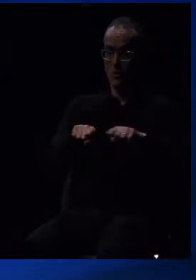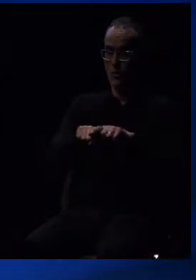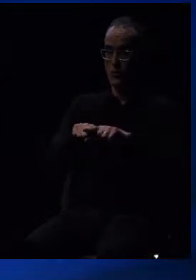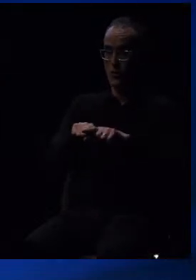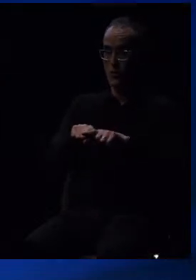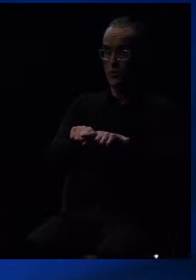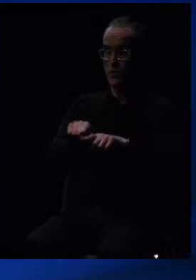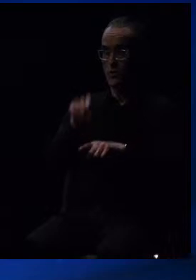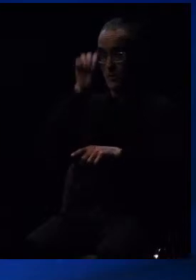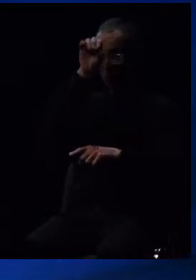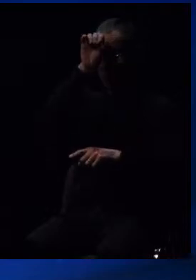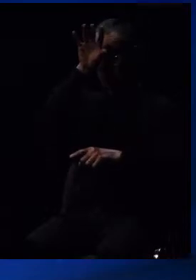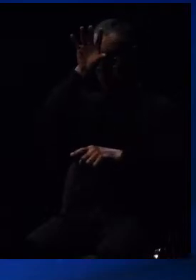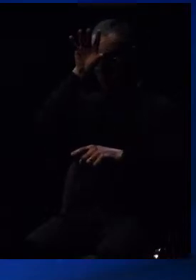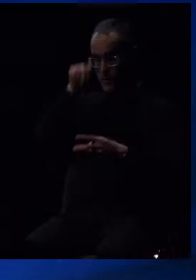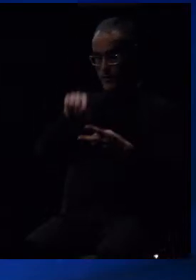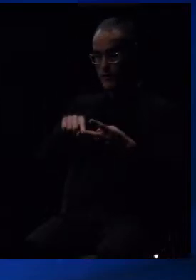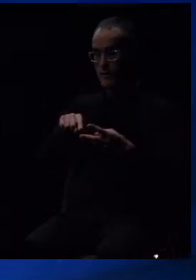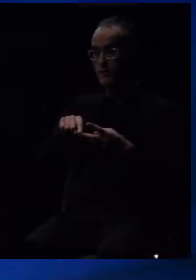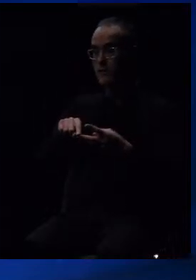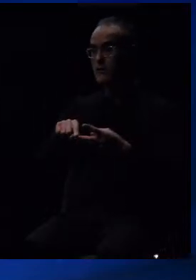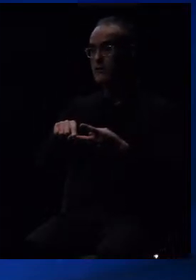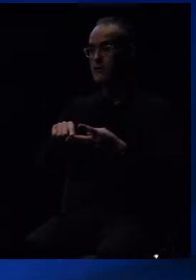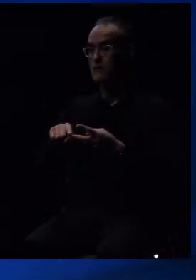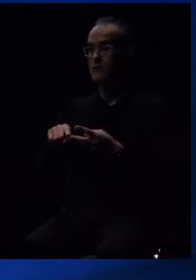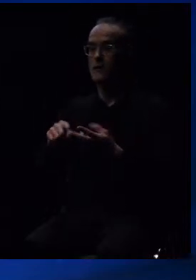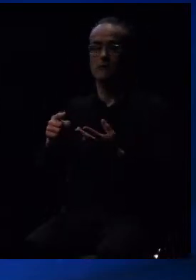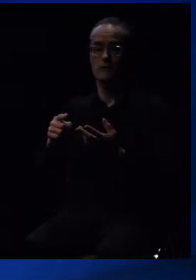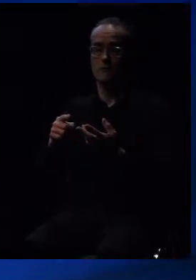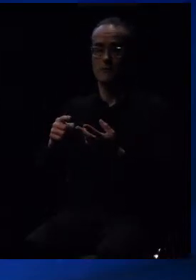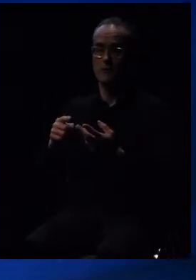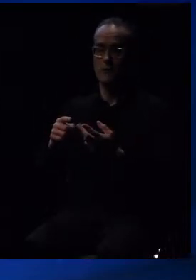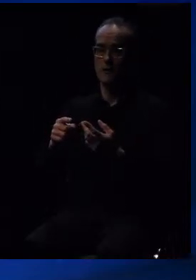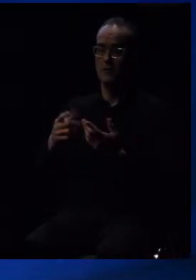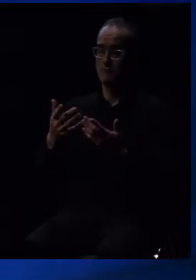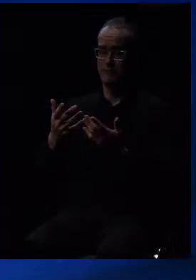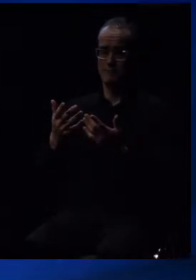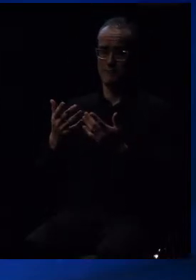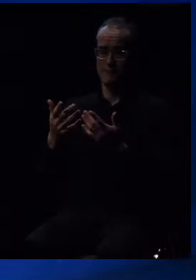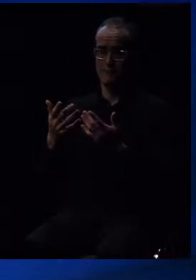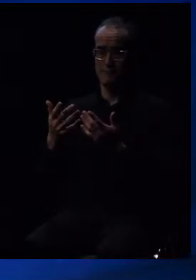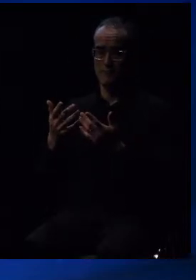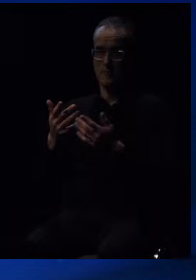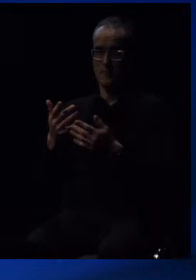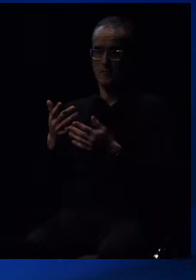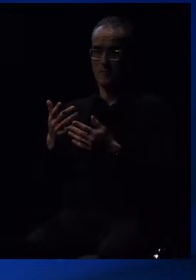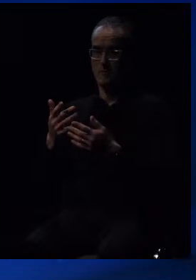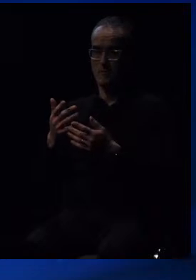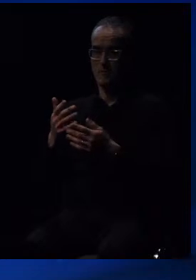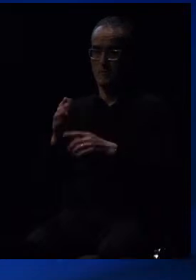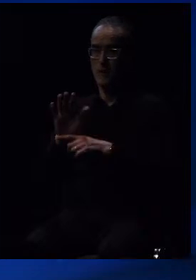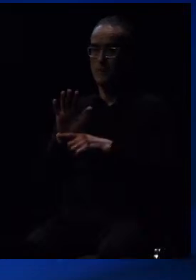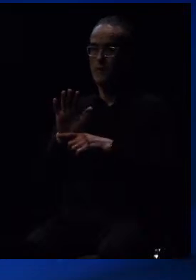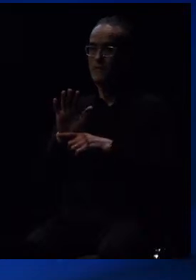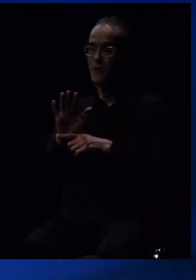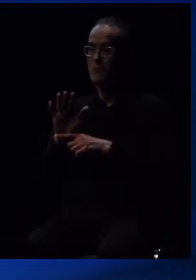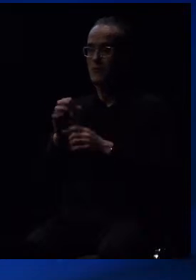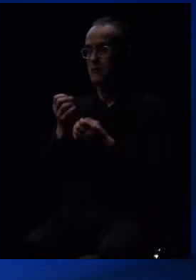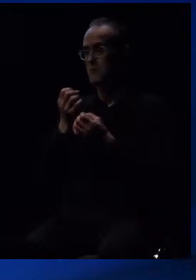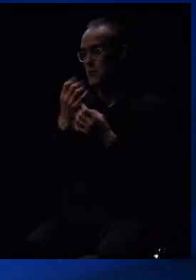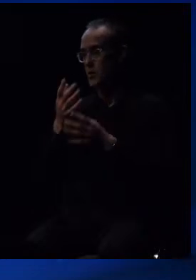how picturesque and beautiful it is, and stylized by production